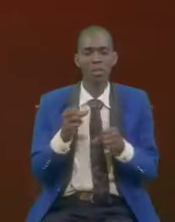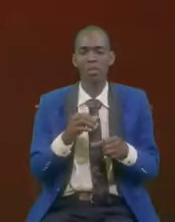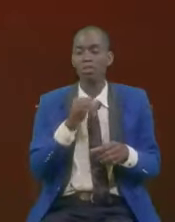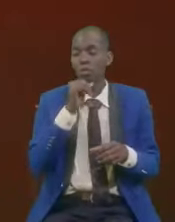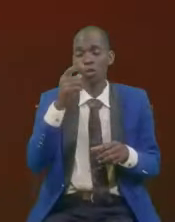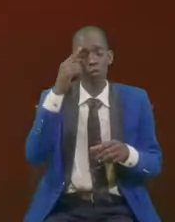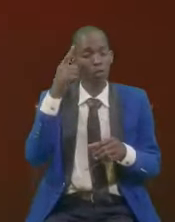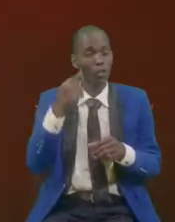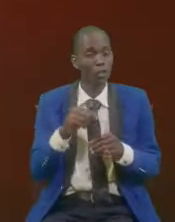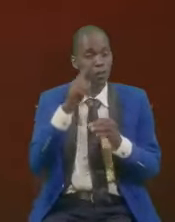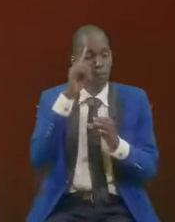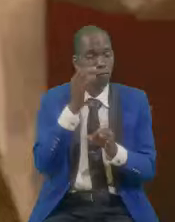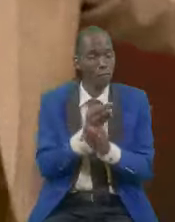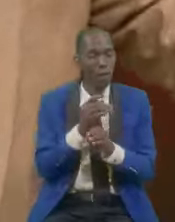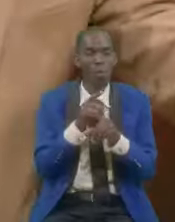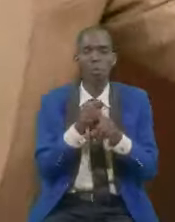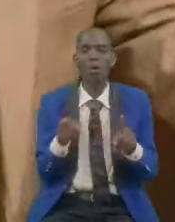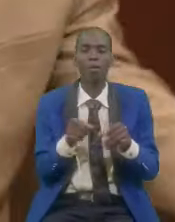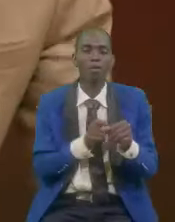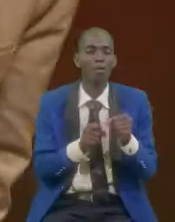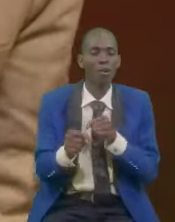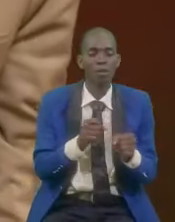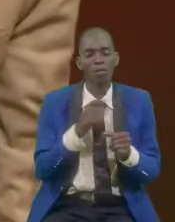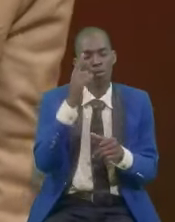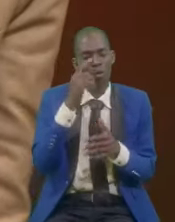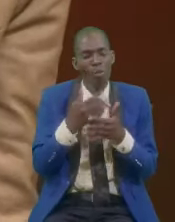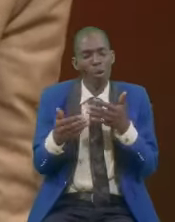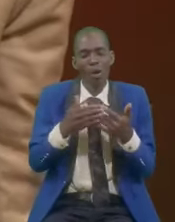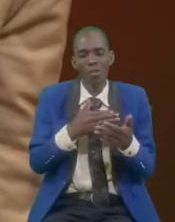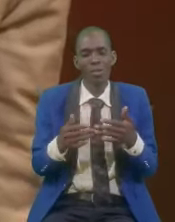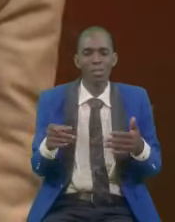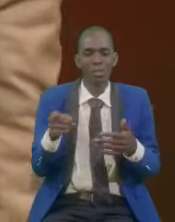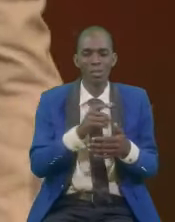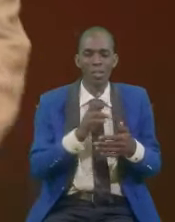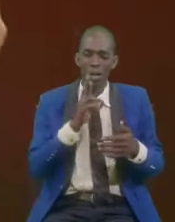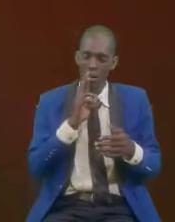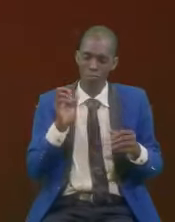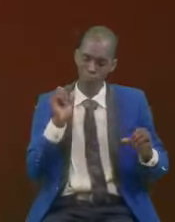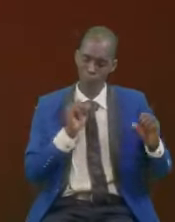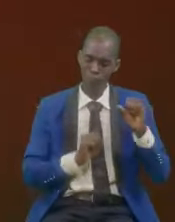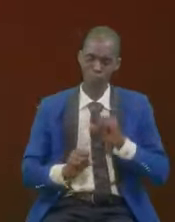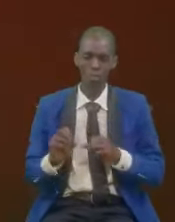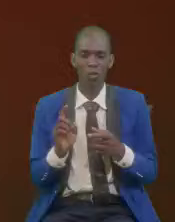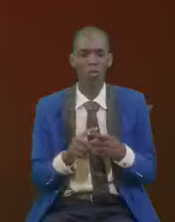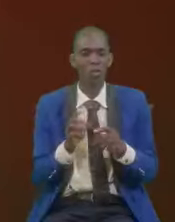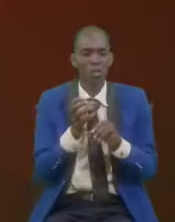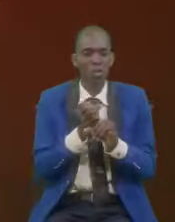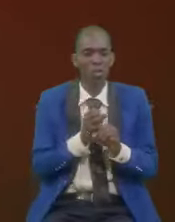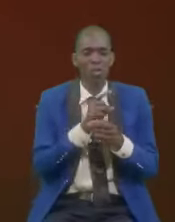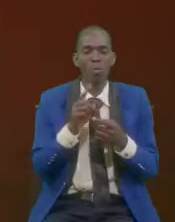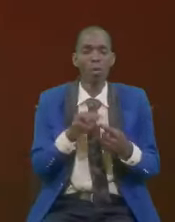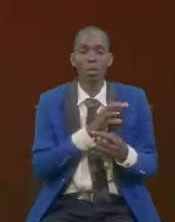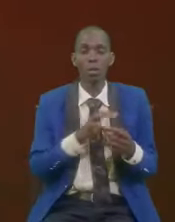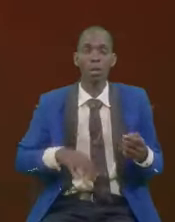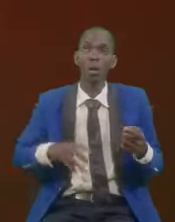they're fighting for whatever it is they're struggling for, if Christ comes and